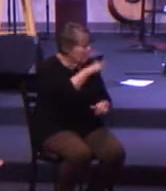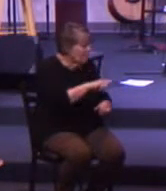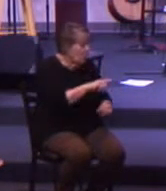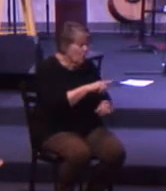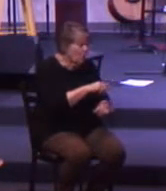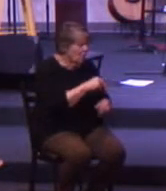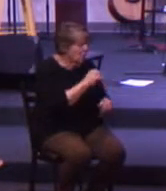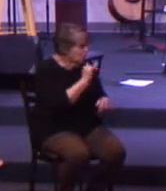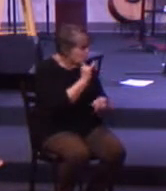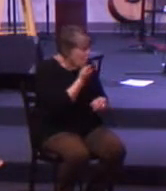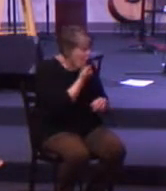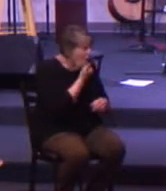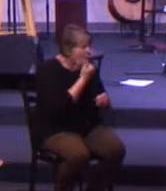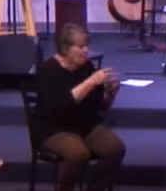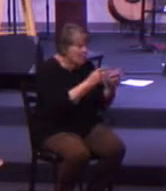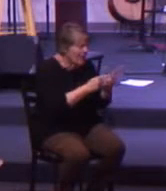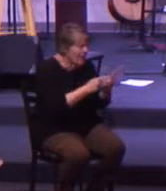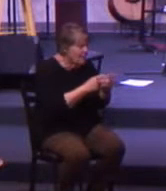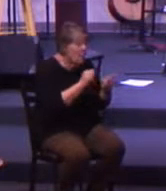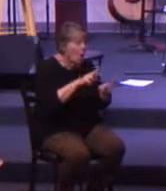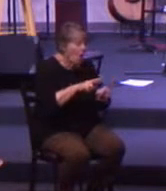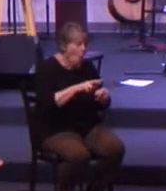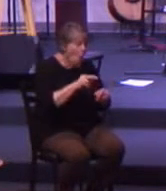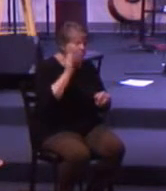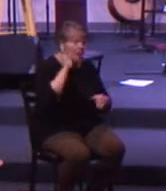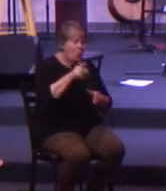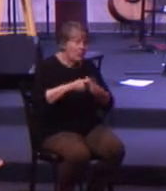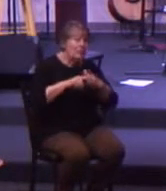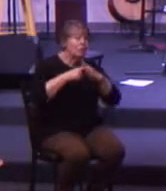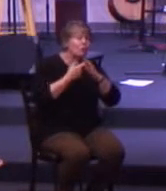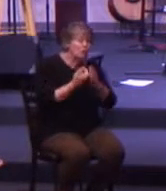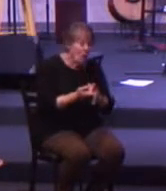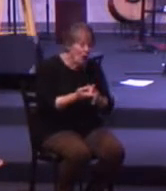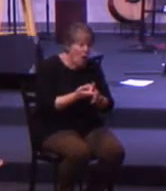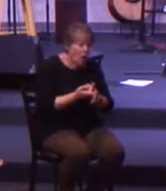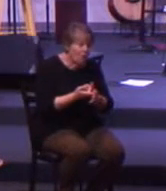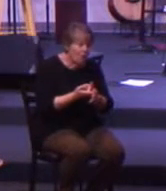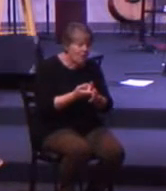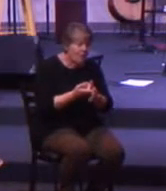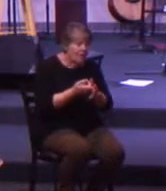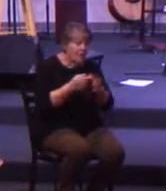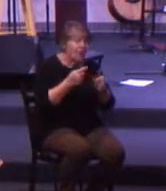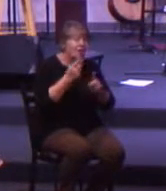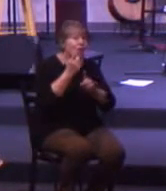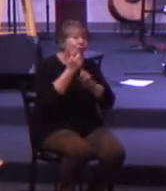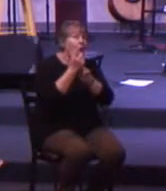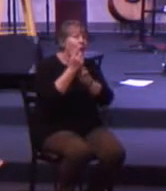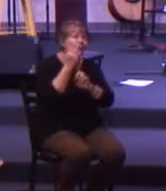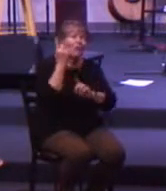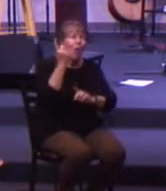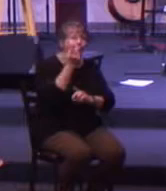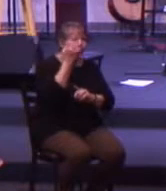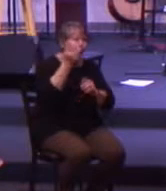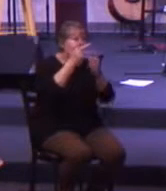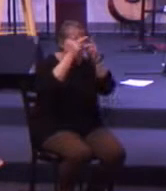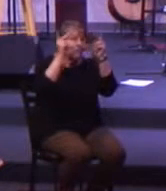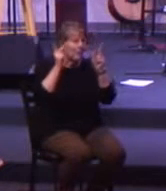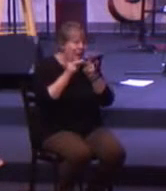get you what you need, and instead start looking at the only place that you can truly